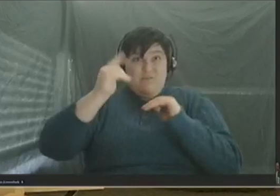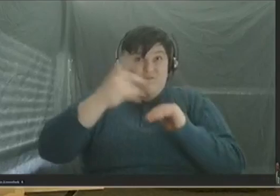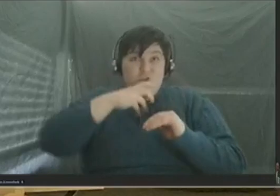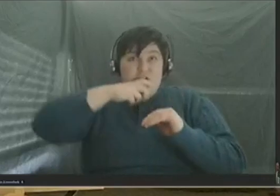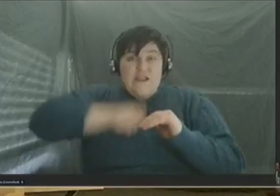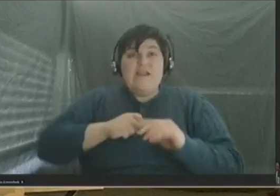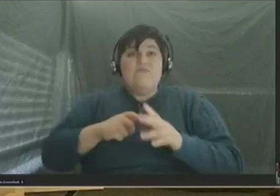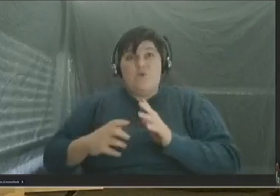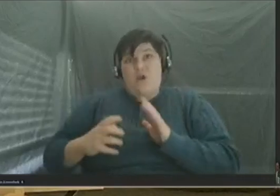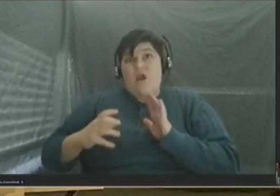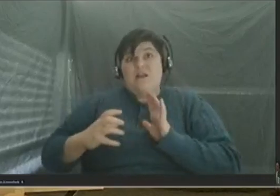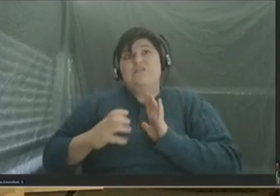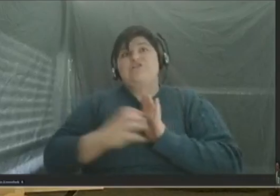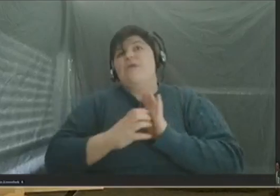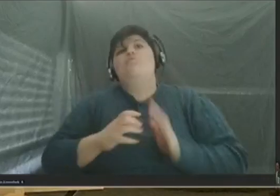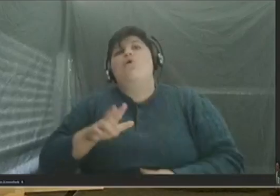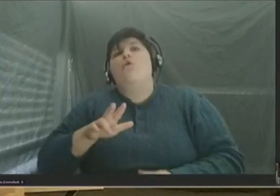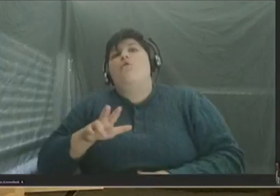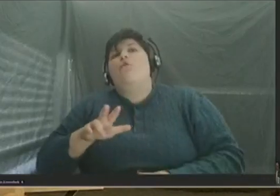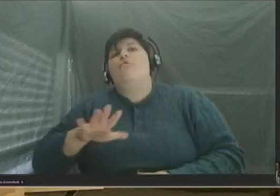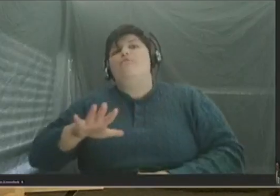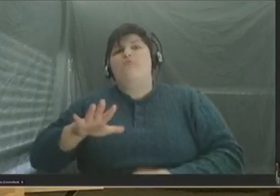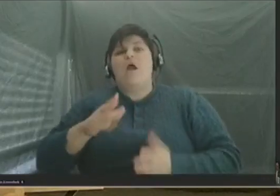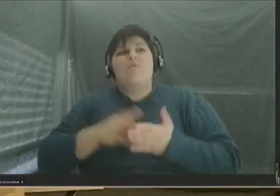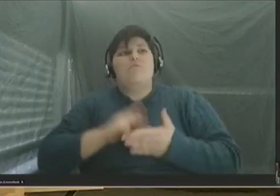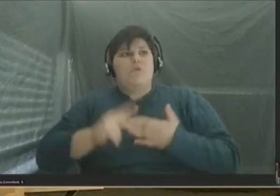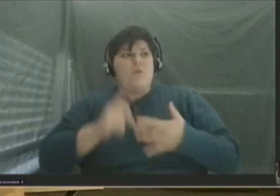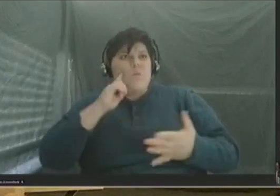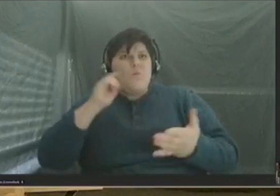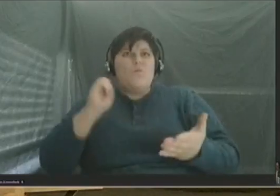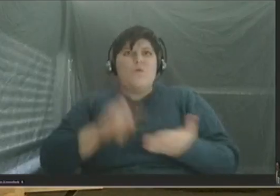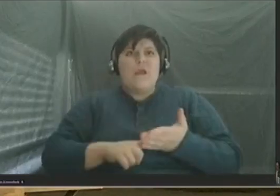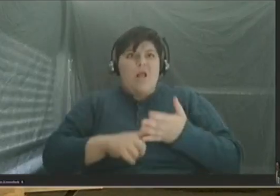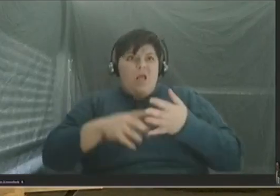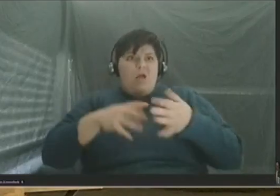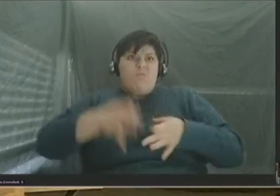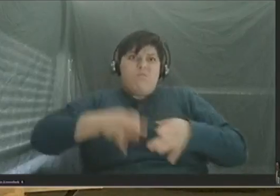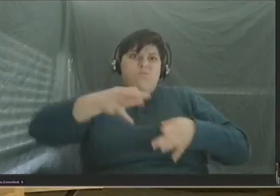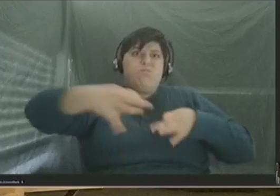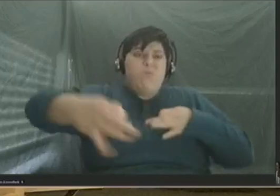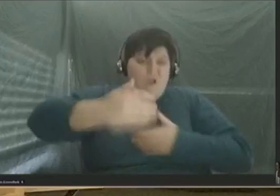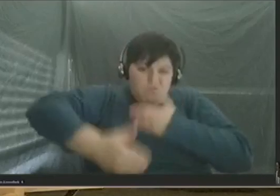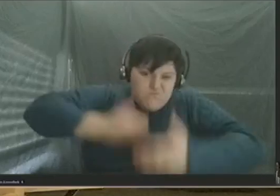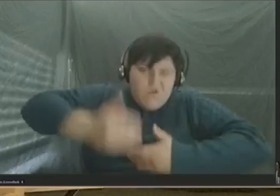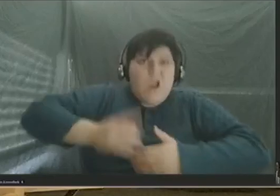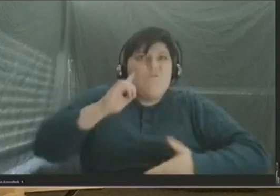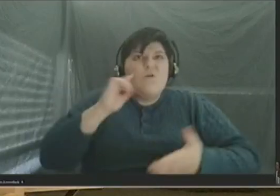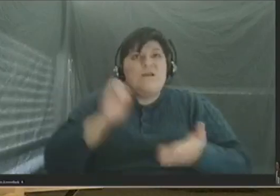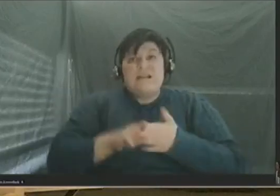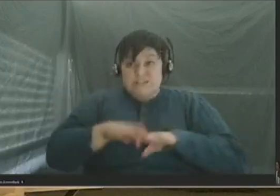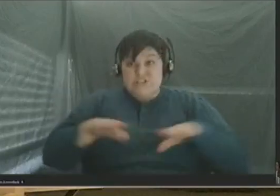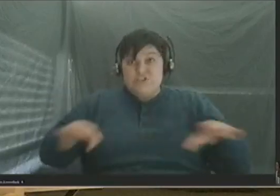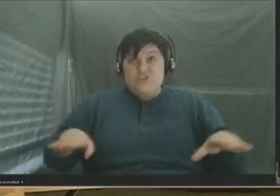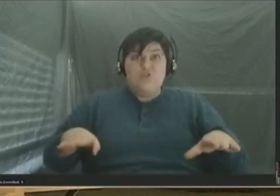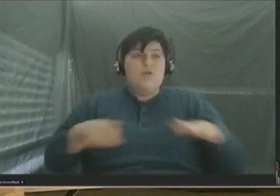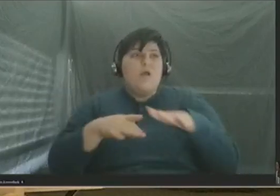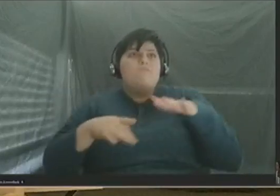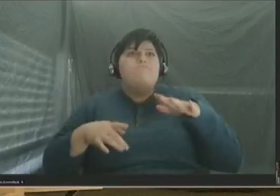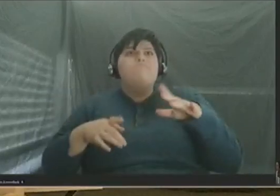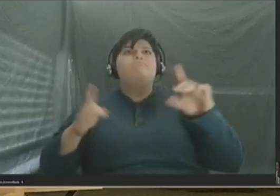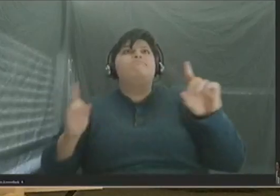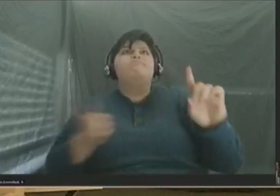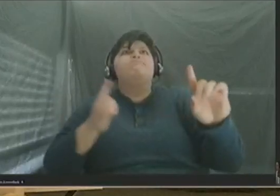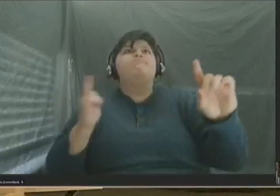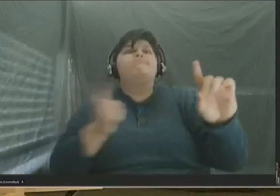35 program, recognized delays in processing and recognized that children pursue education at